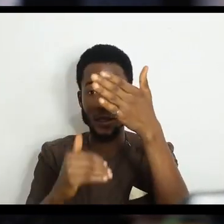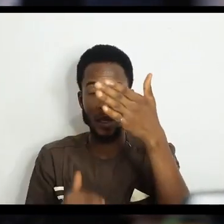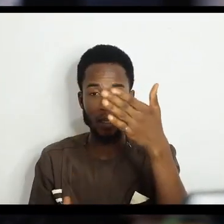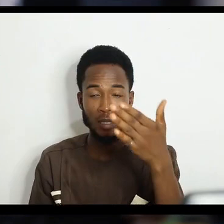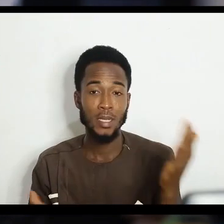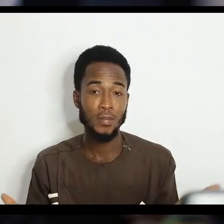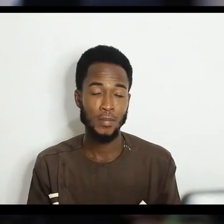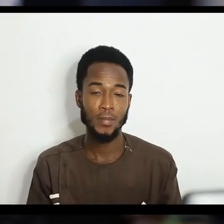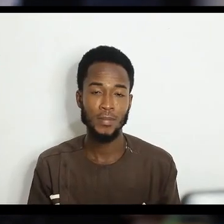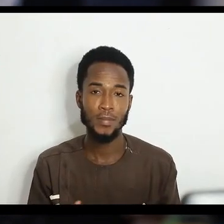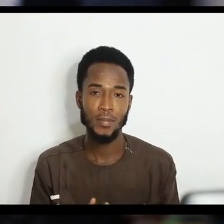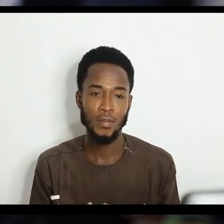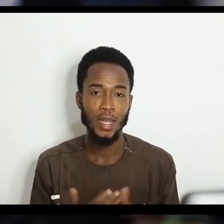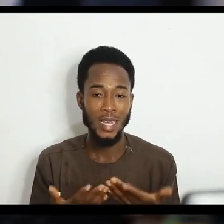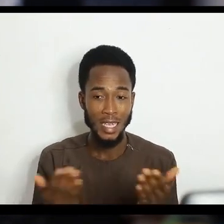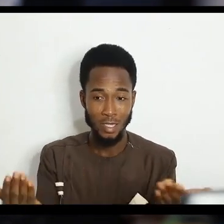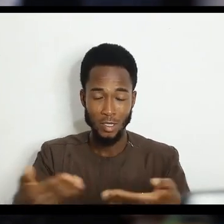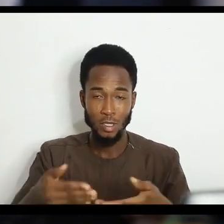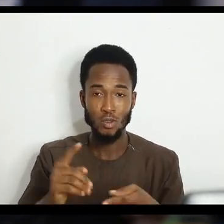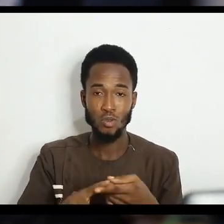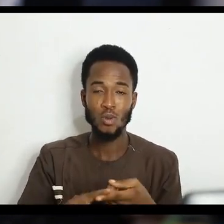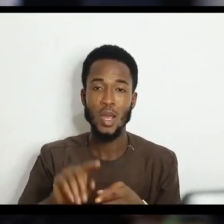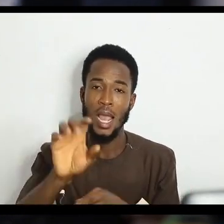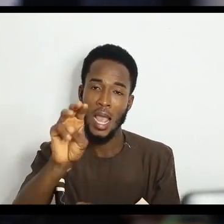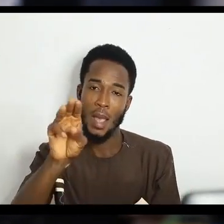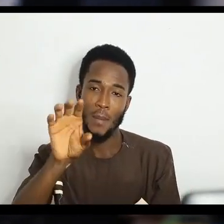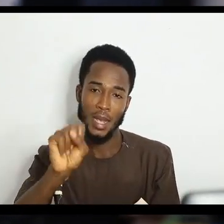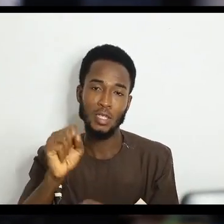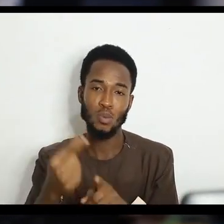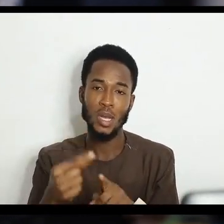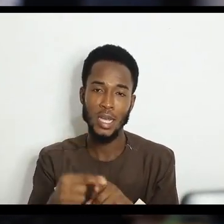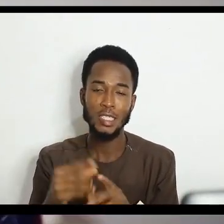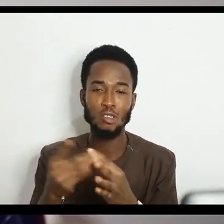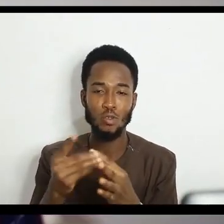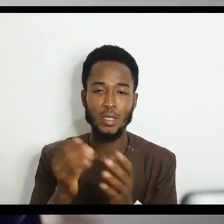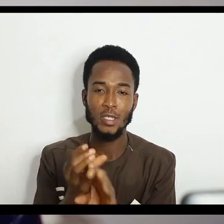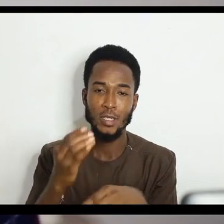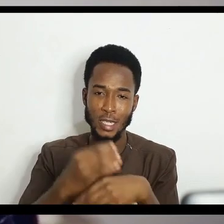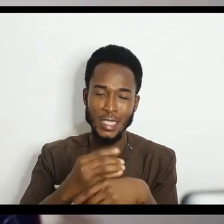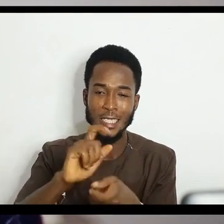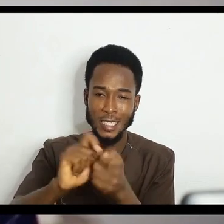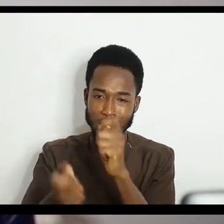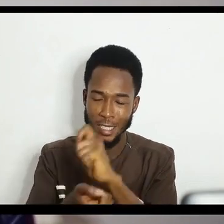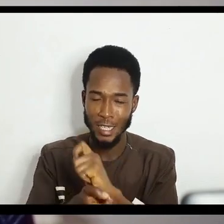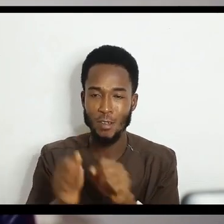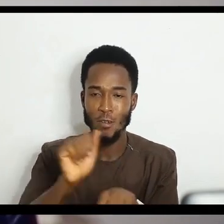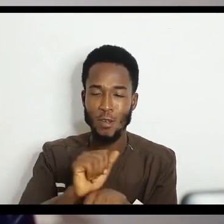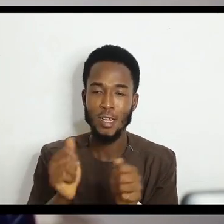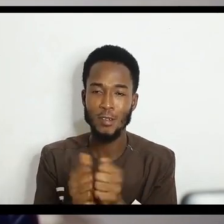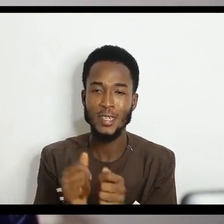on Microsoft Word. Introduction to Microsoft Word, document creation and formatting, working with